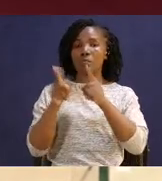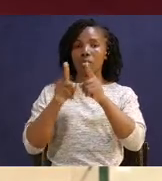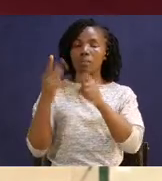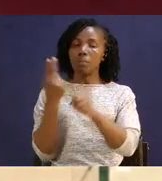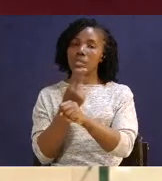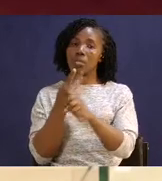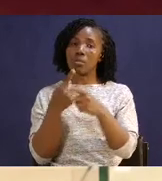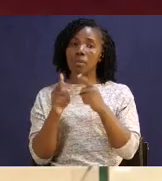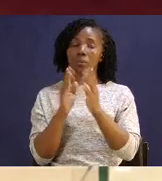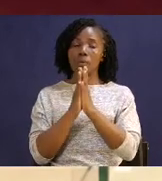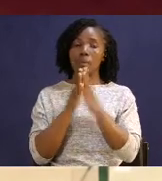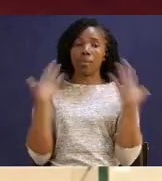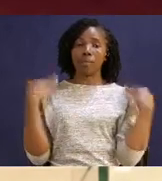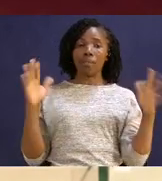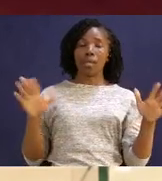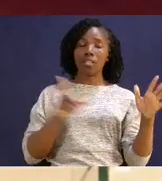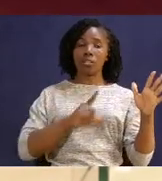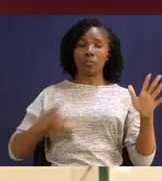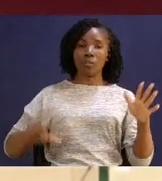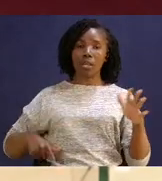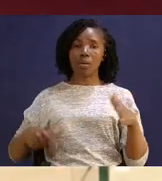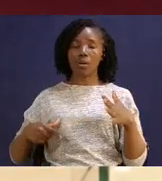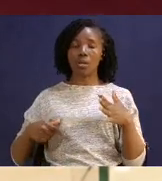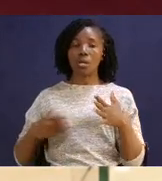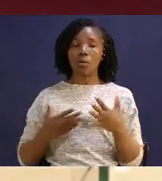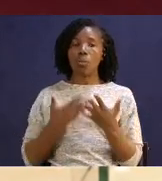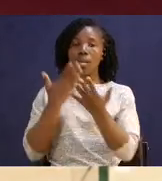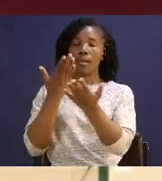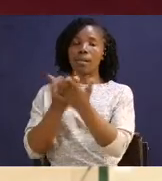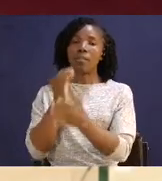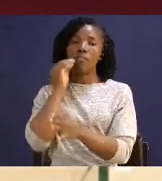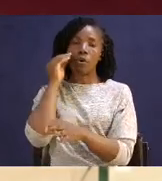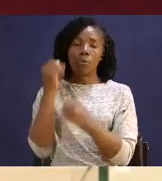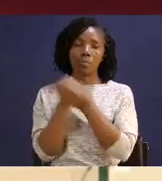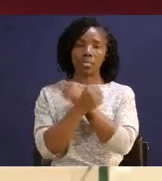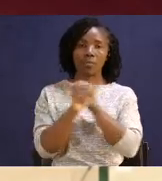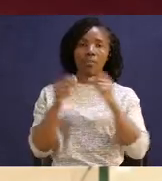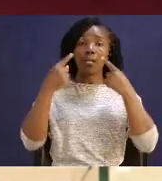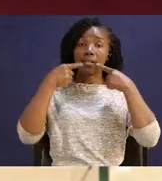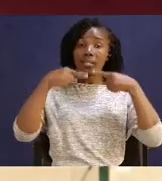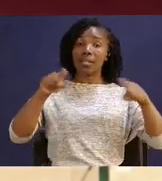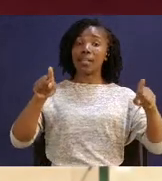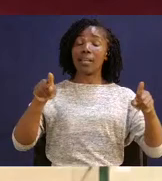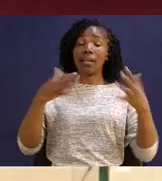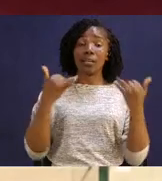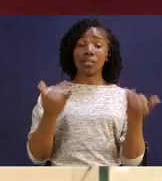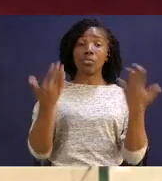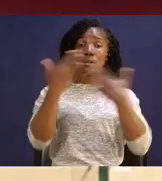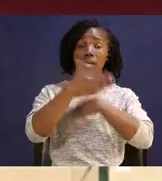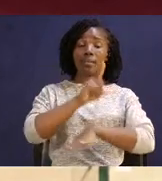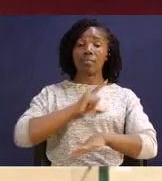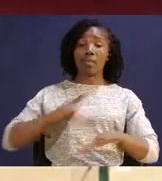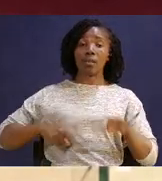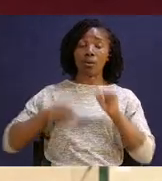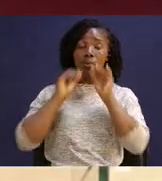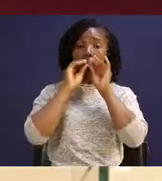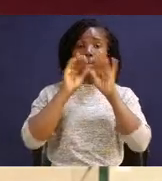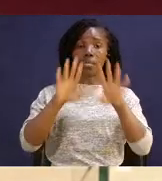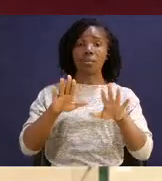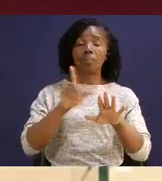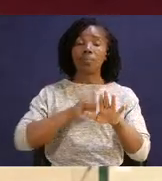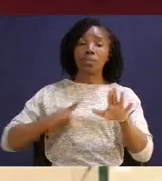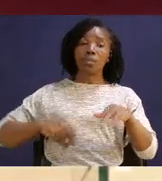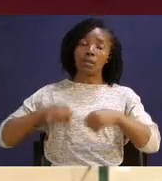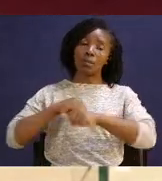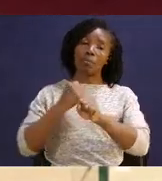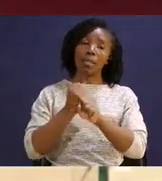encamp around them and bring them to their destination. And I declare to you tonight, my beloved, may the Lord bless you. Amen. May the